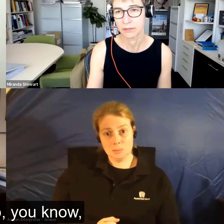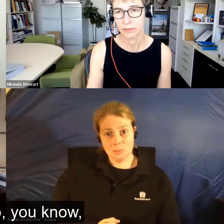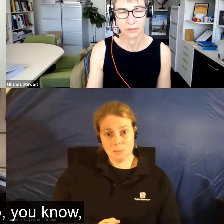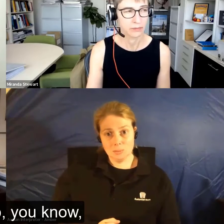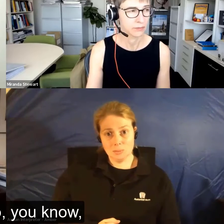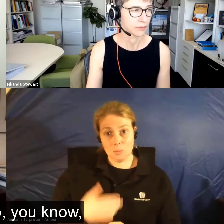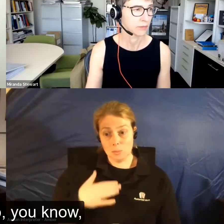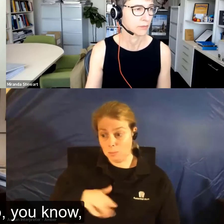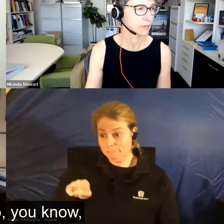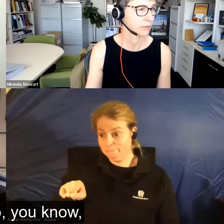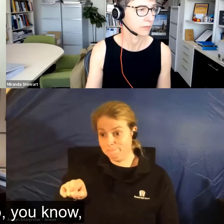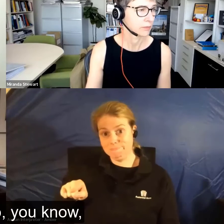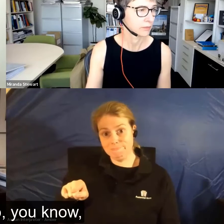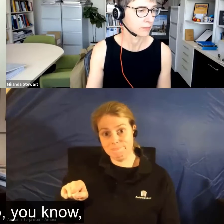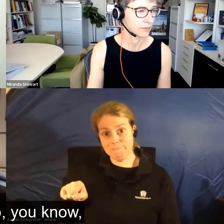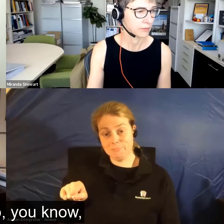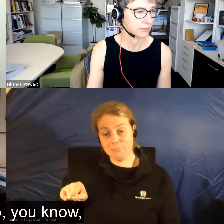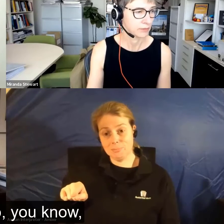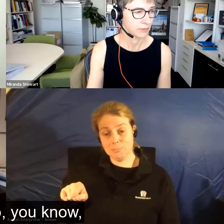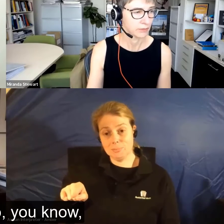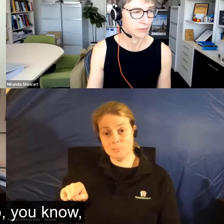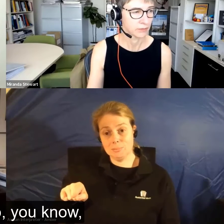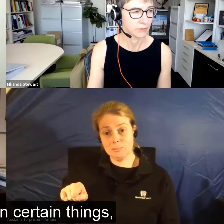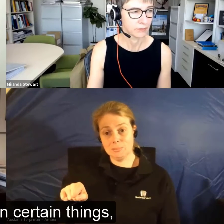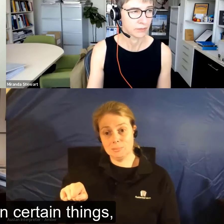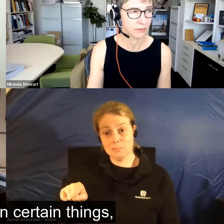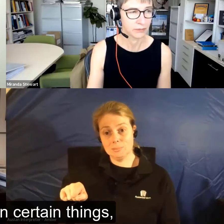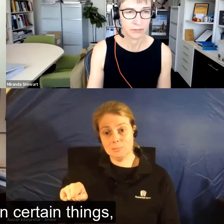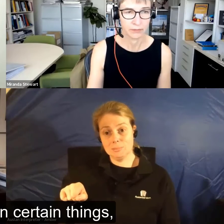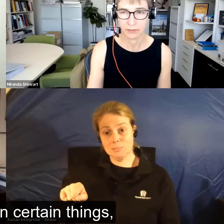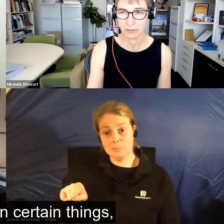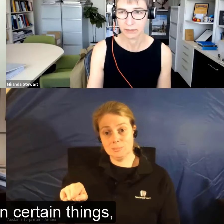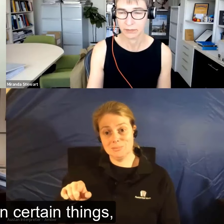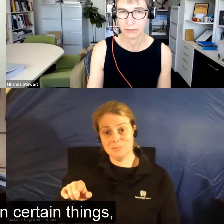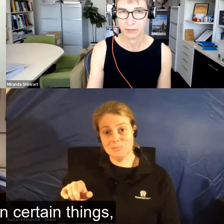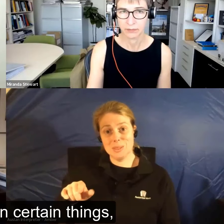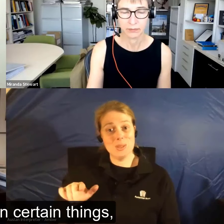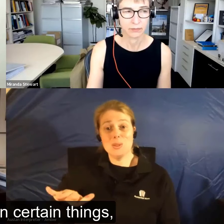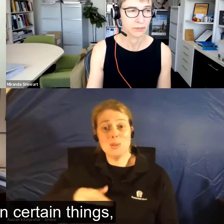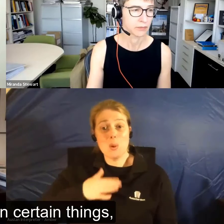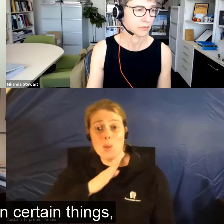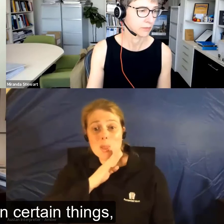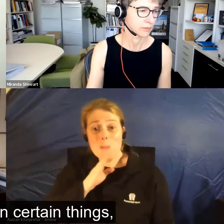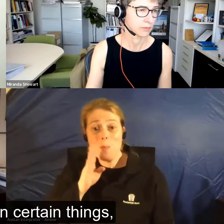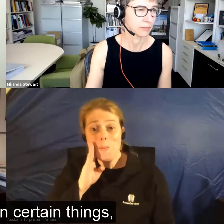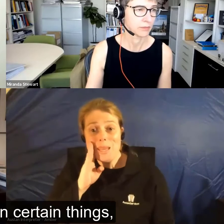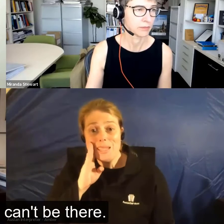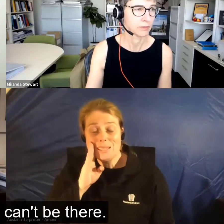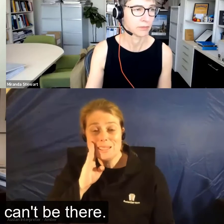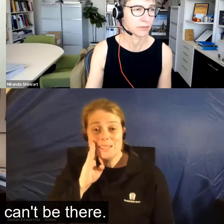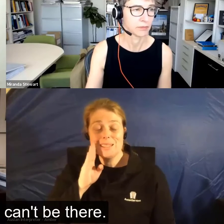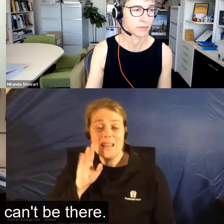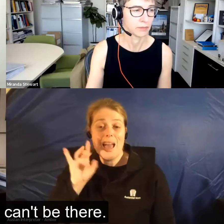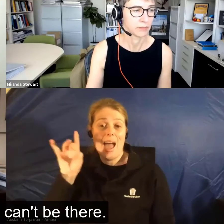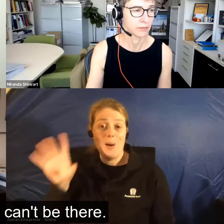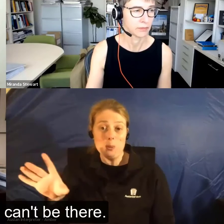be able to you know, not miss out on certain things,